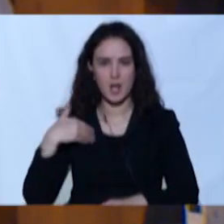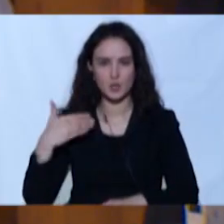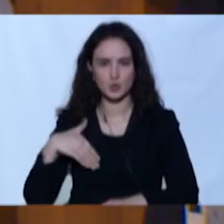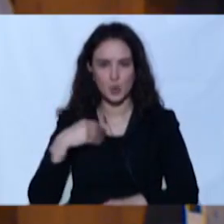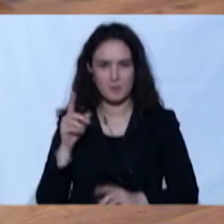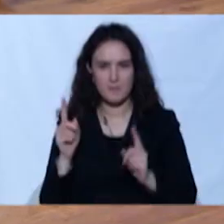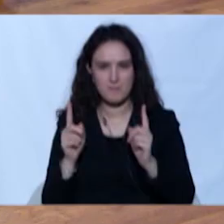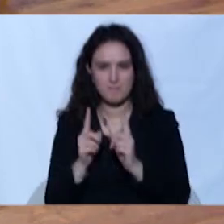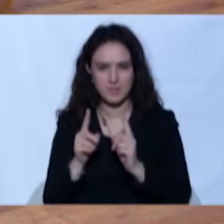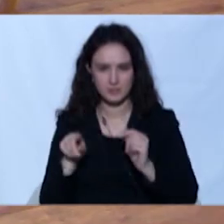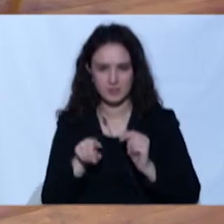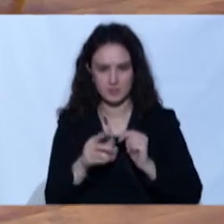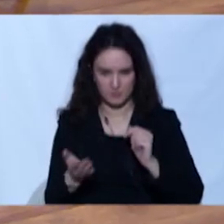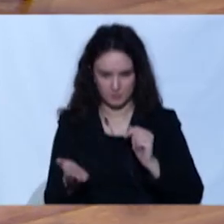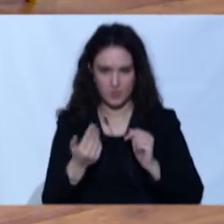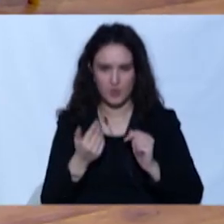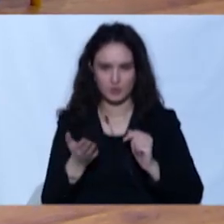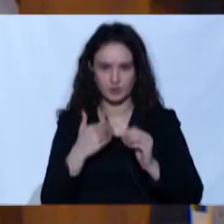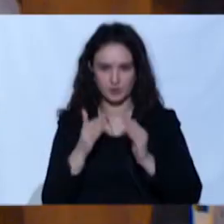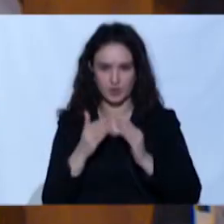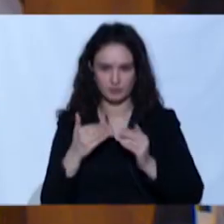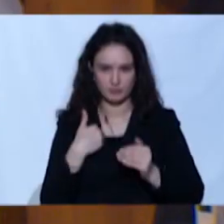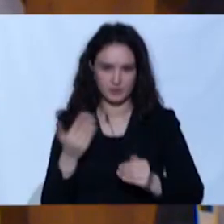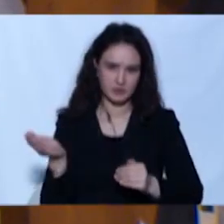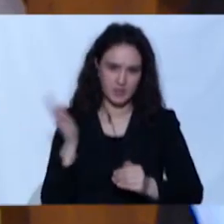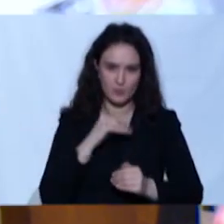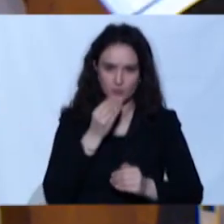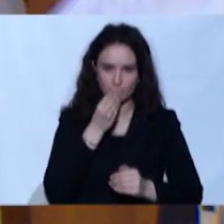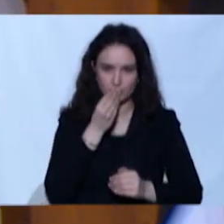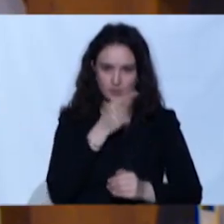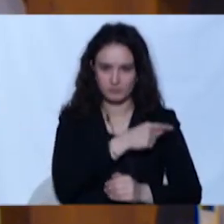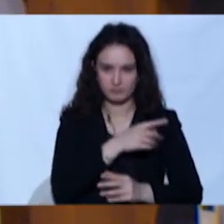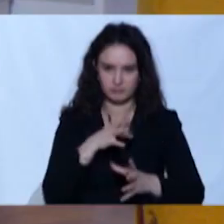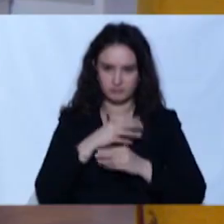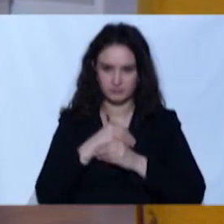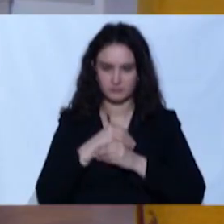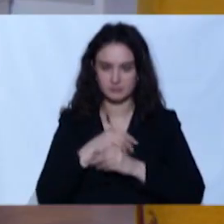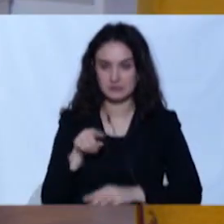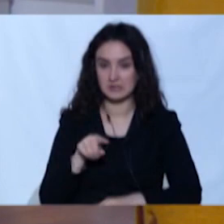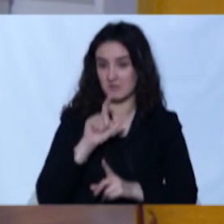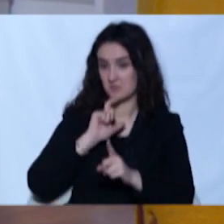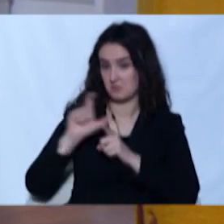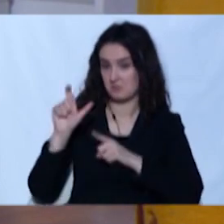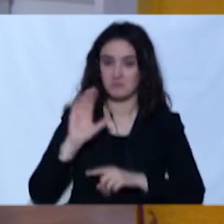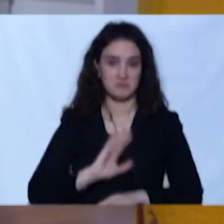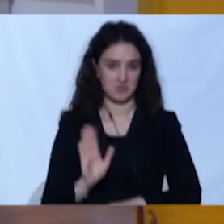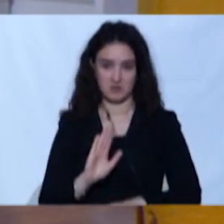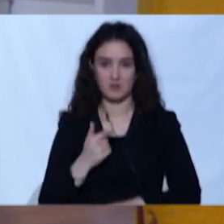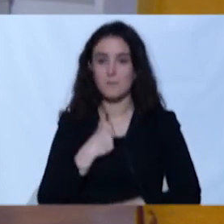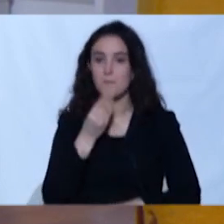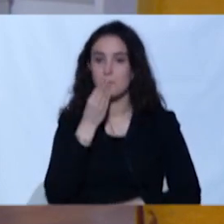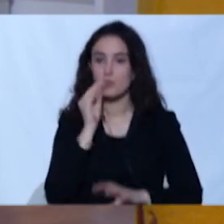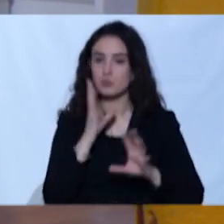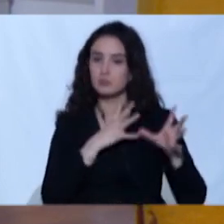mouse. Come, eat at my house." "No, I will eat with